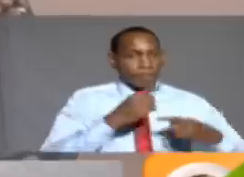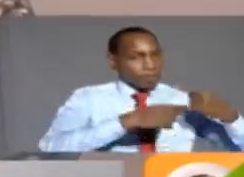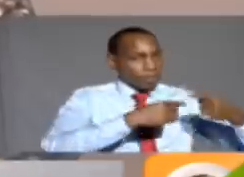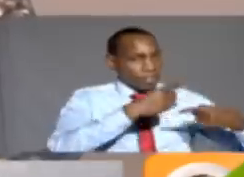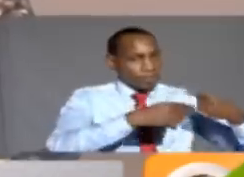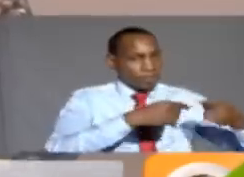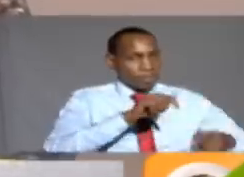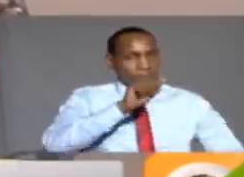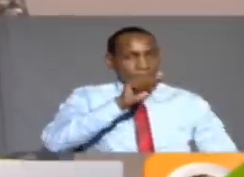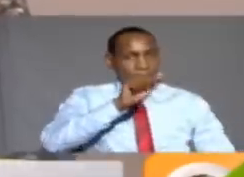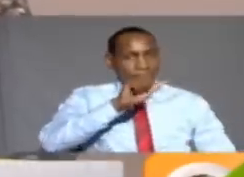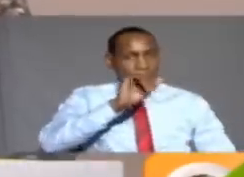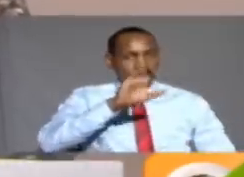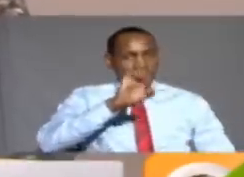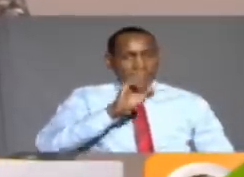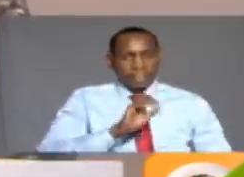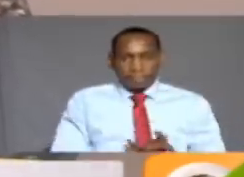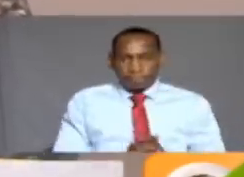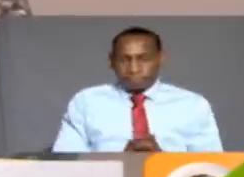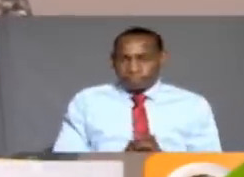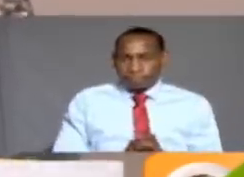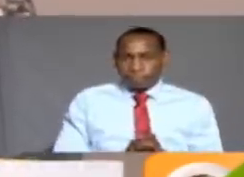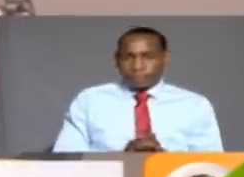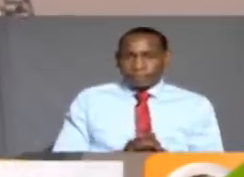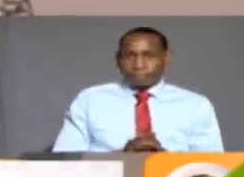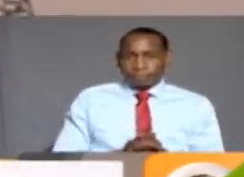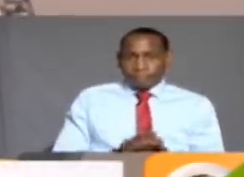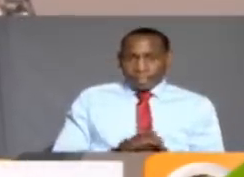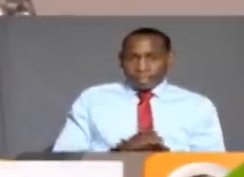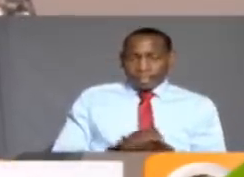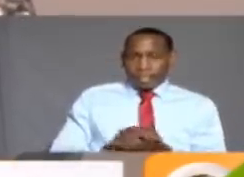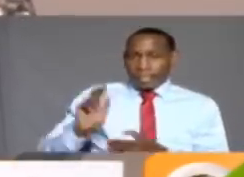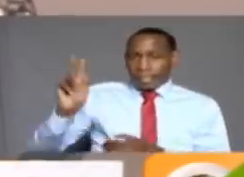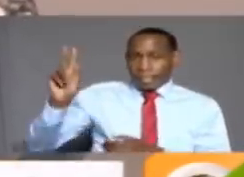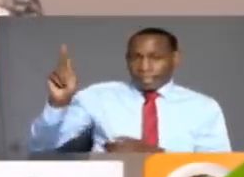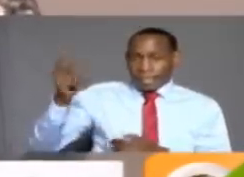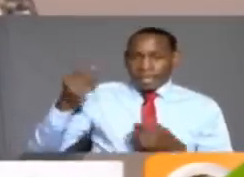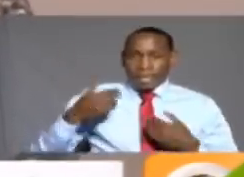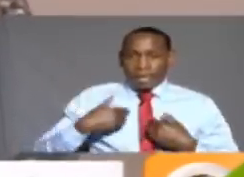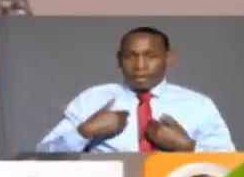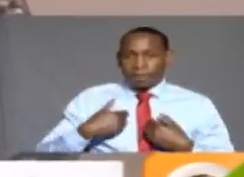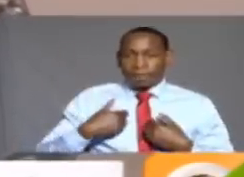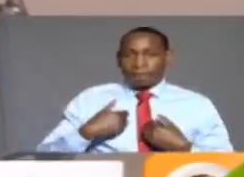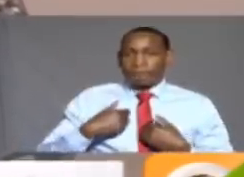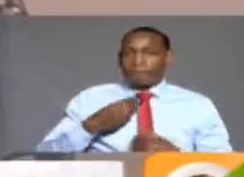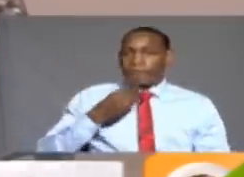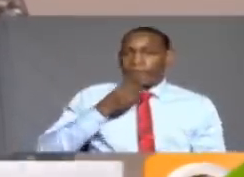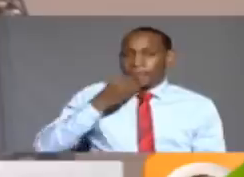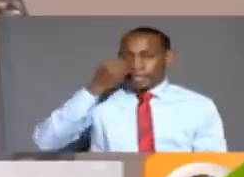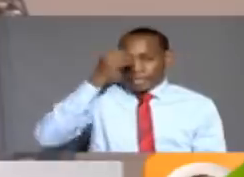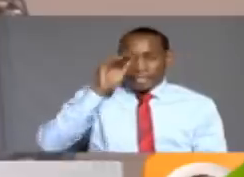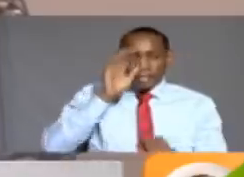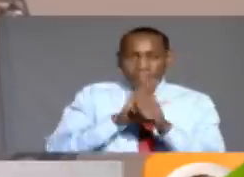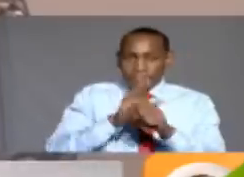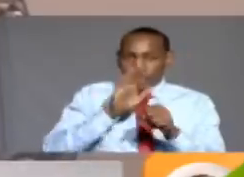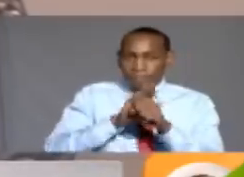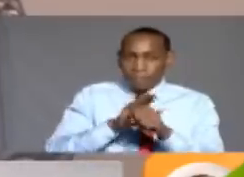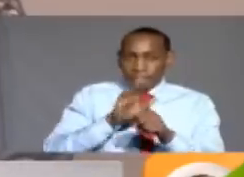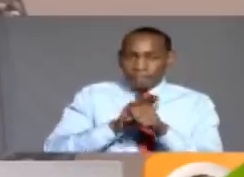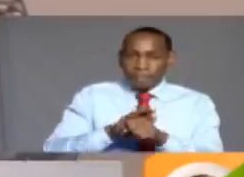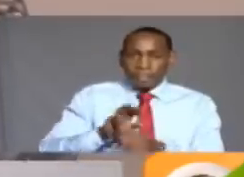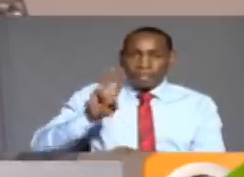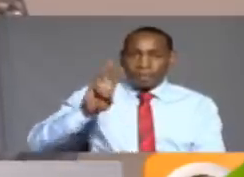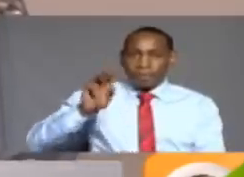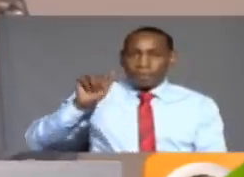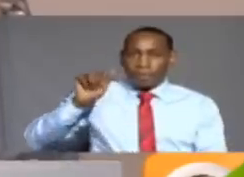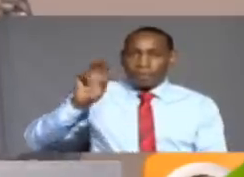Honorable Wahome. You know, this country is full of hypocrisy. Gujiri here should be very honest and tell us what he presented